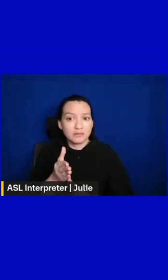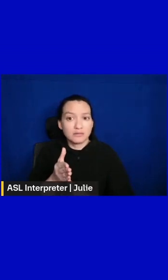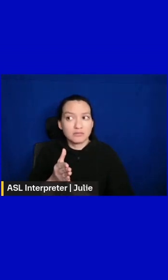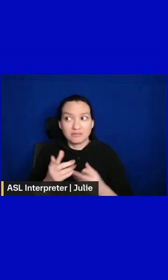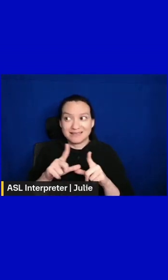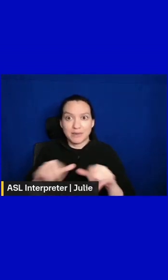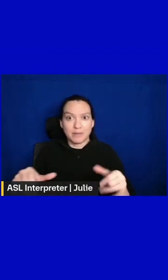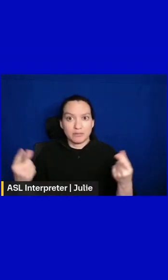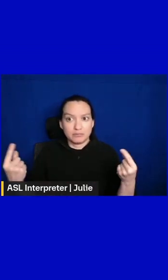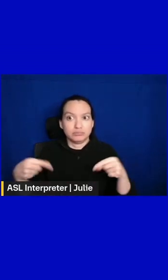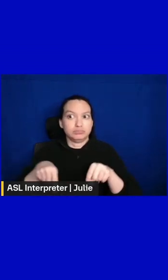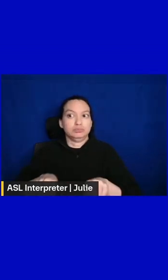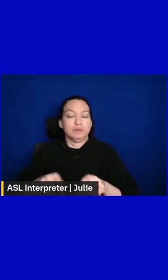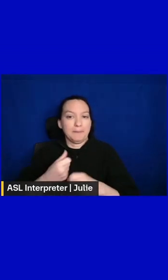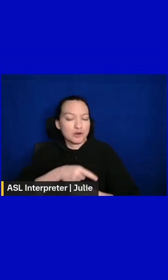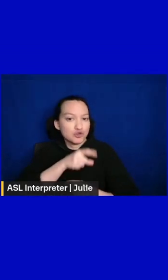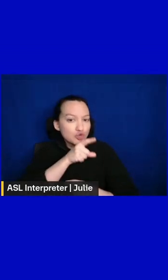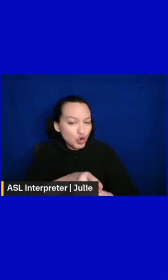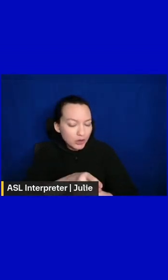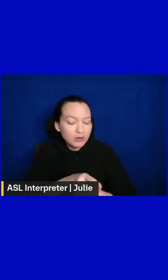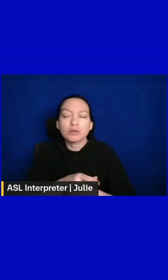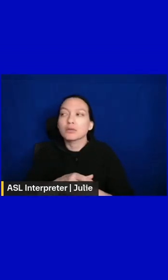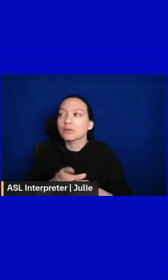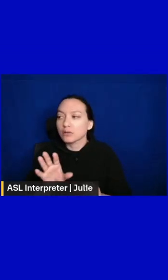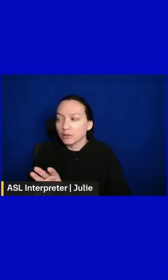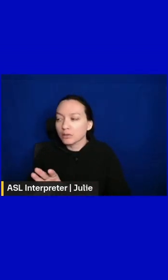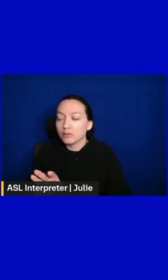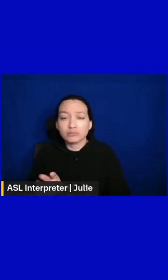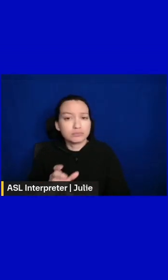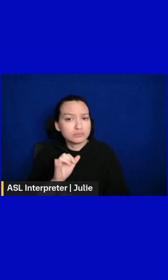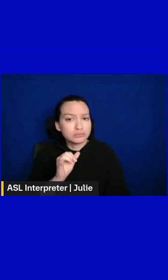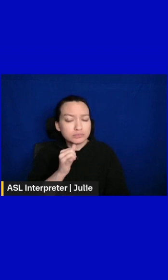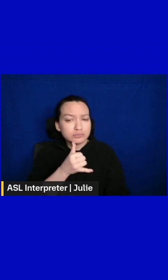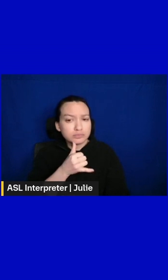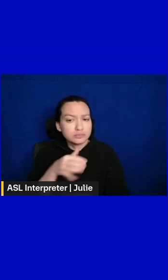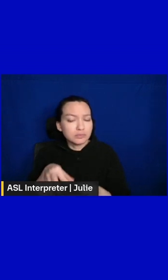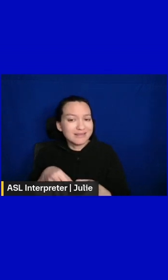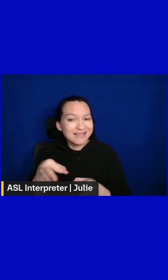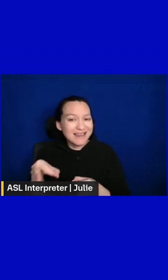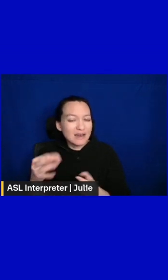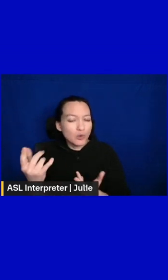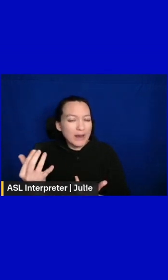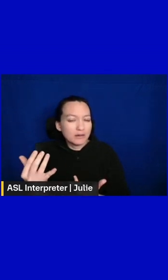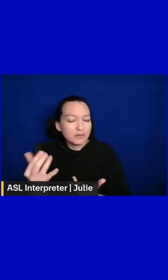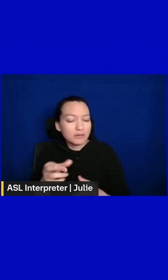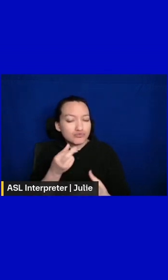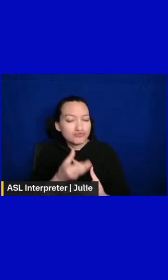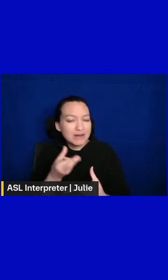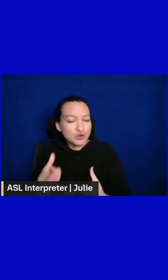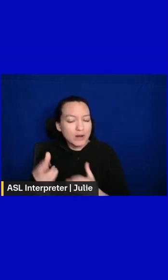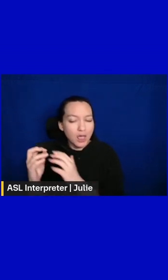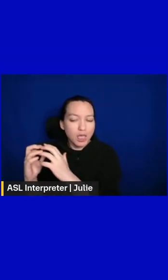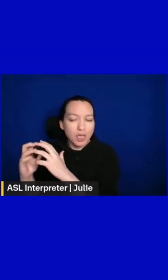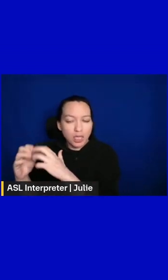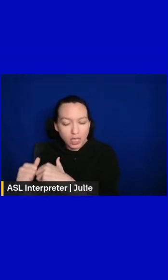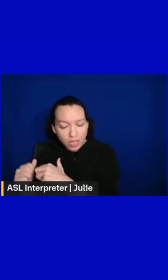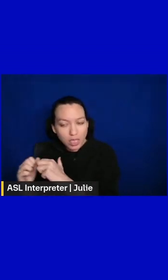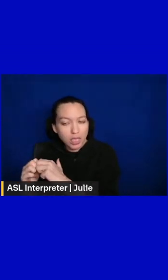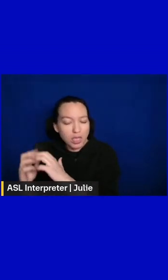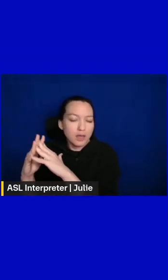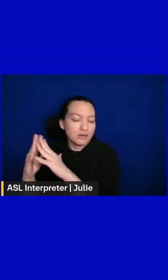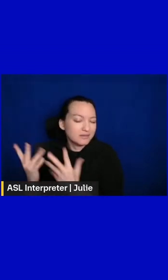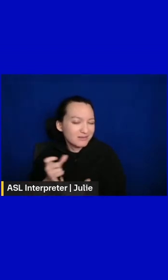at the same time to ensure that we don't have any delays for waiting for resources to tear down or build back